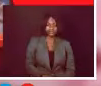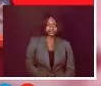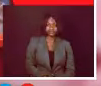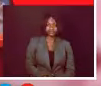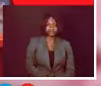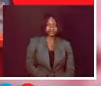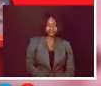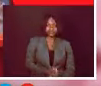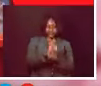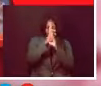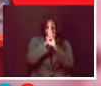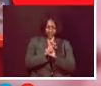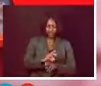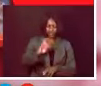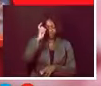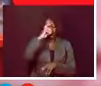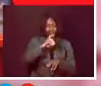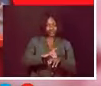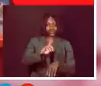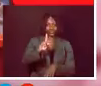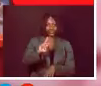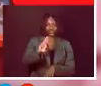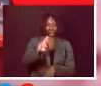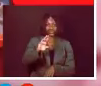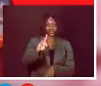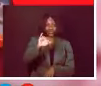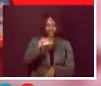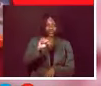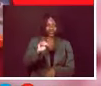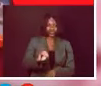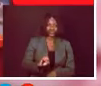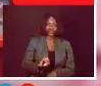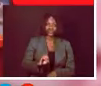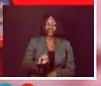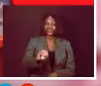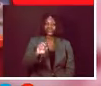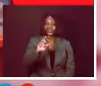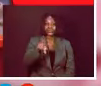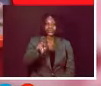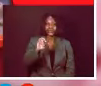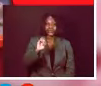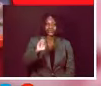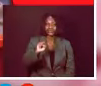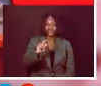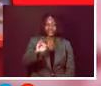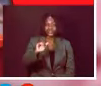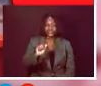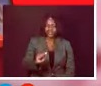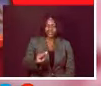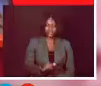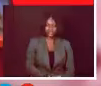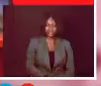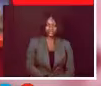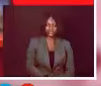Honorable Wisdom Kujo, Pristia Hunivari. Pristia Hunivari. Yes, sir. Yes, honorable member, you have